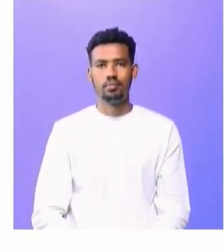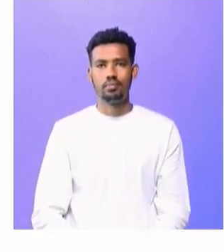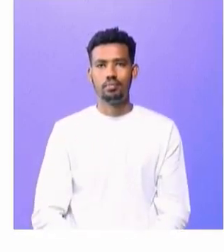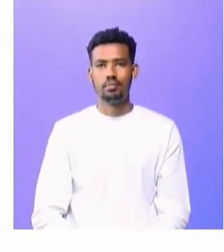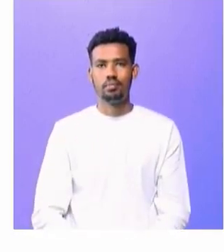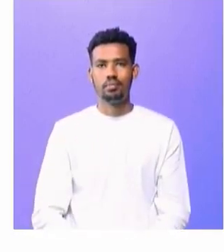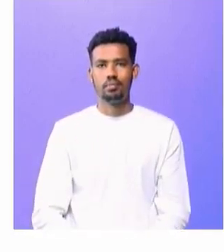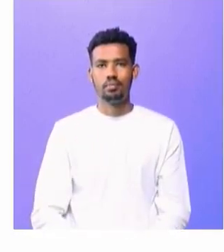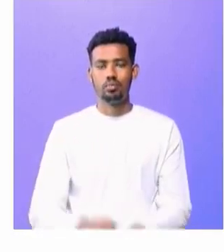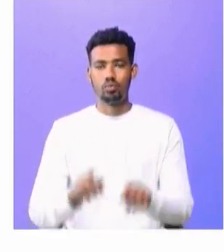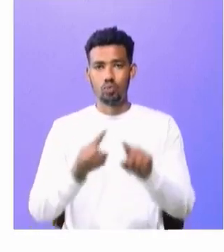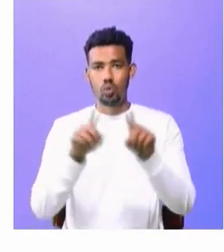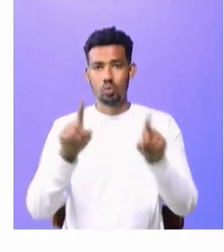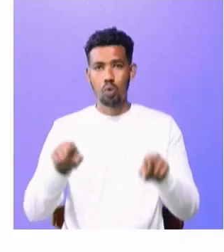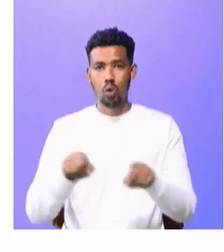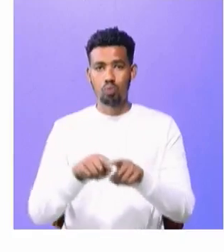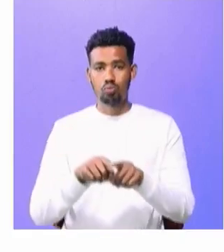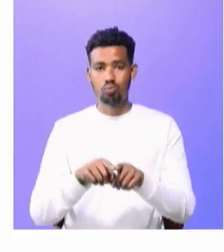Box,